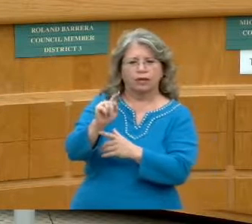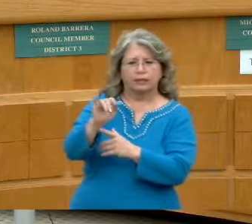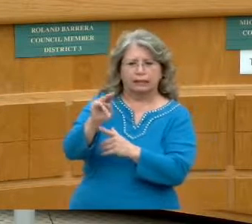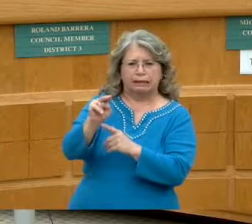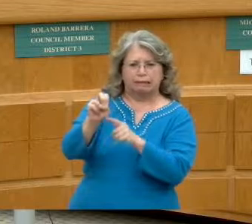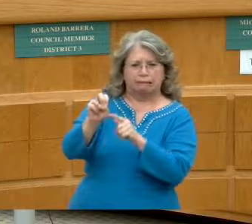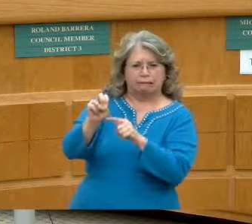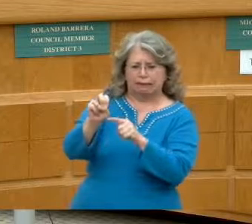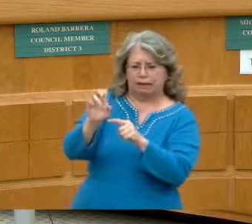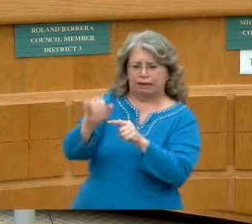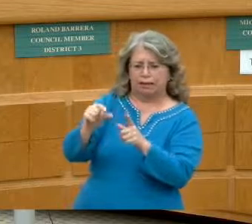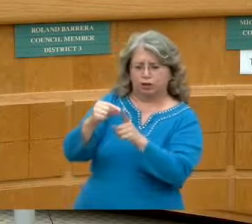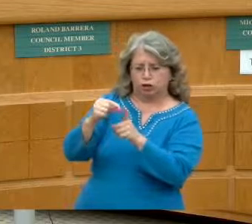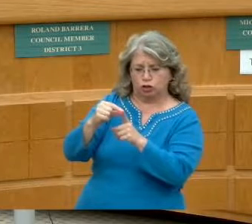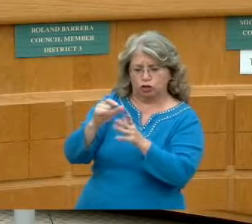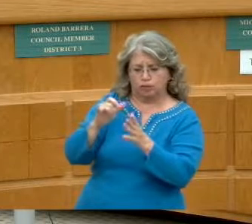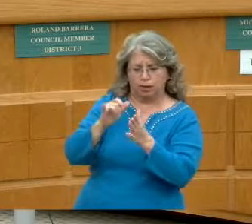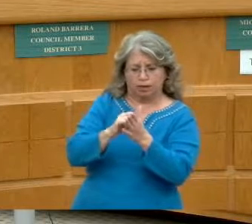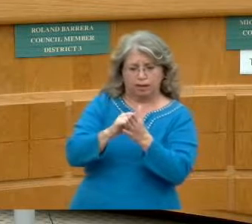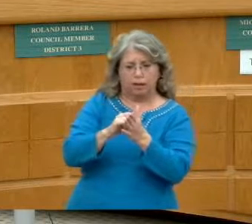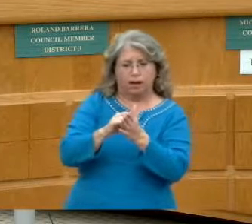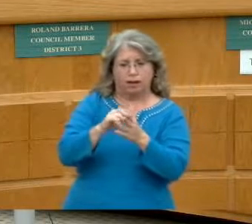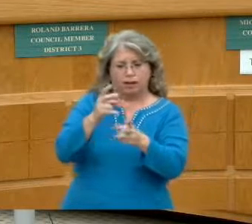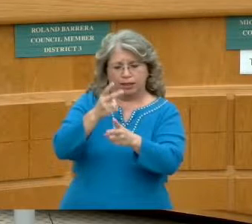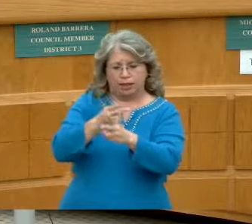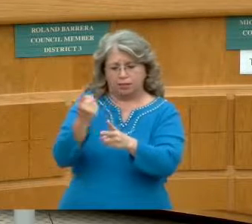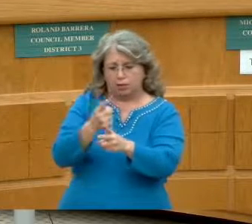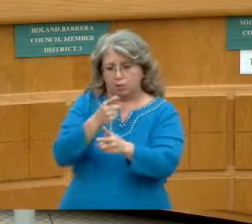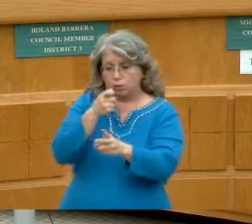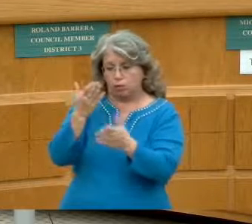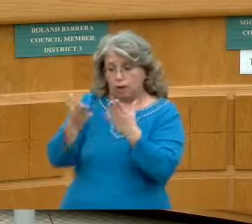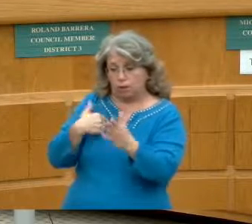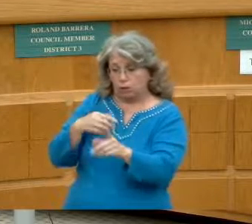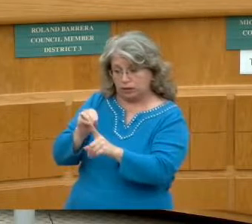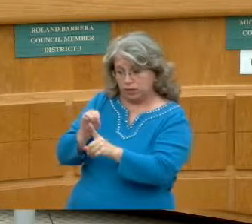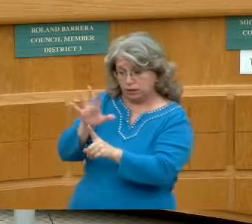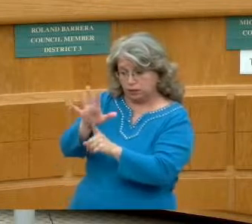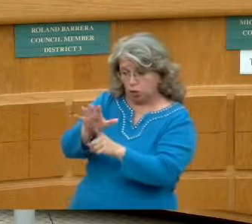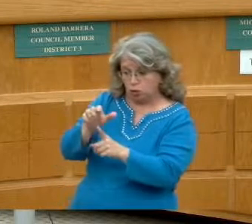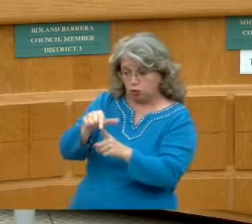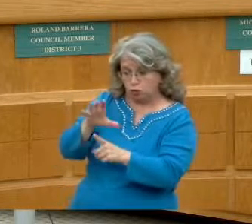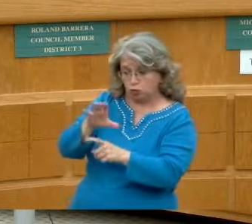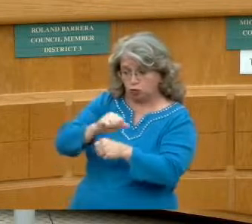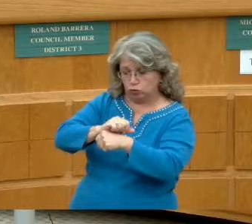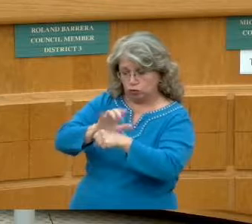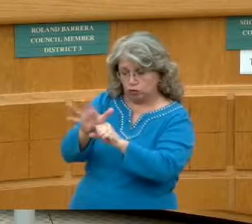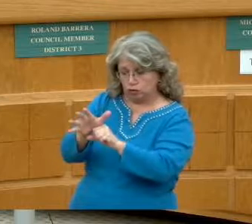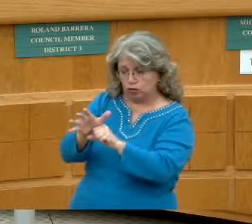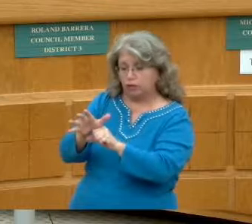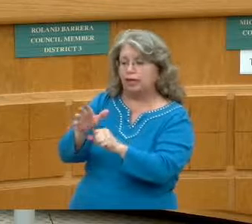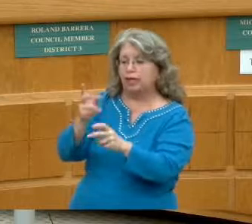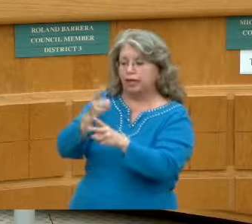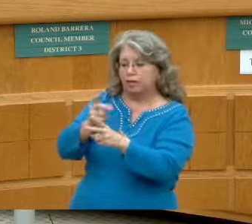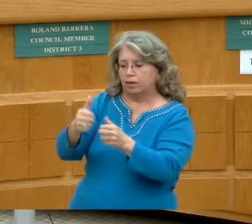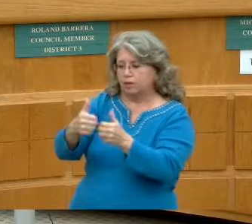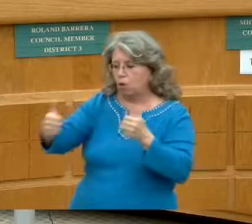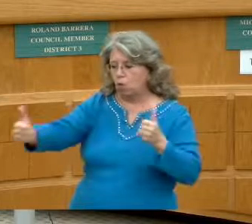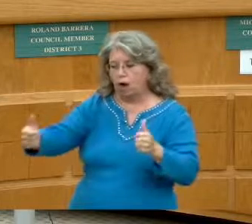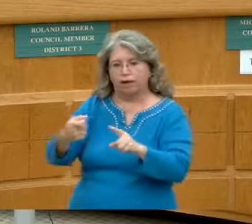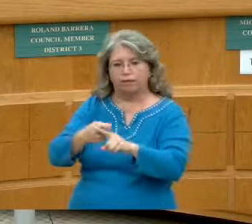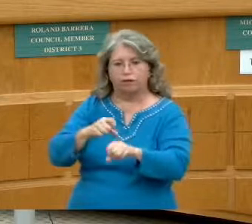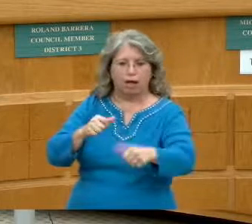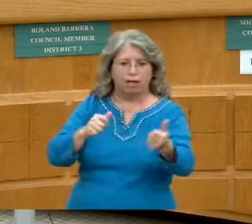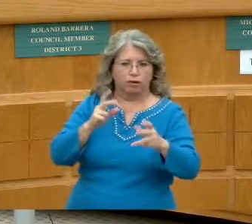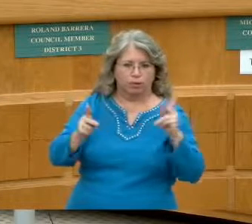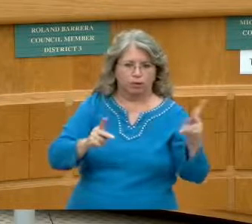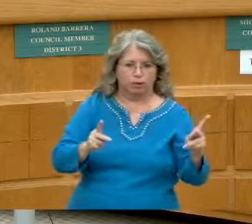keep someone who may have been exposed to someone with COVID-19 or may have COVID-19 away from others. ¿Qué es la